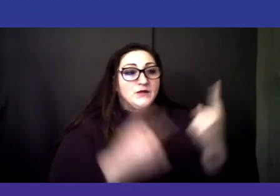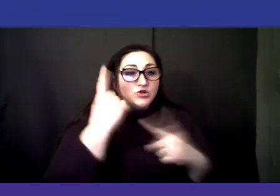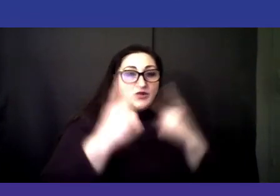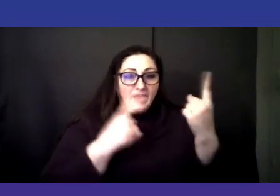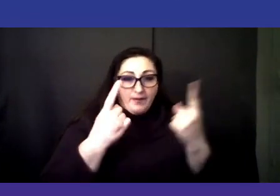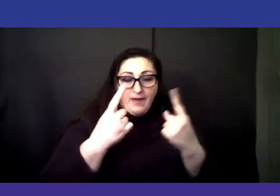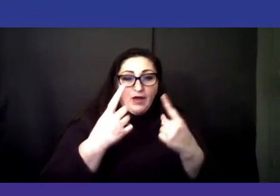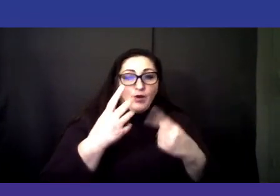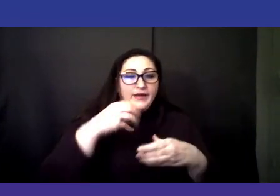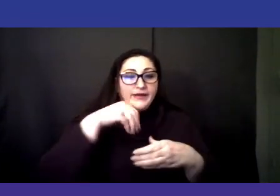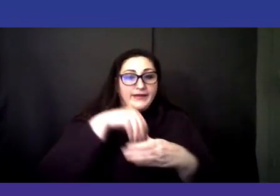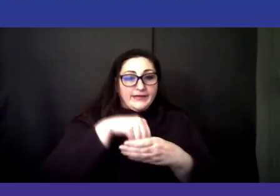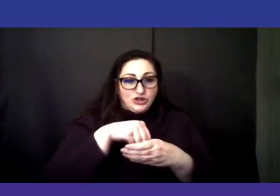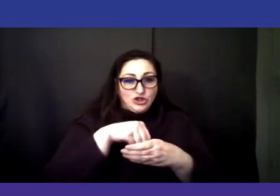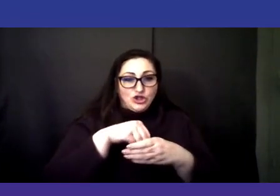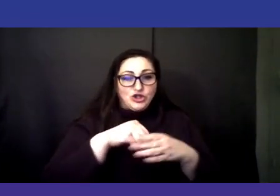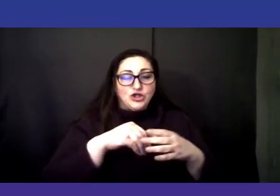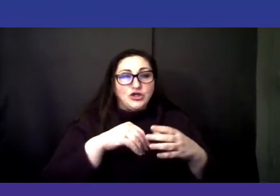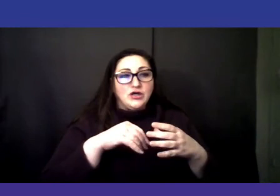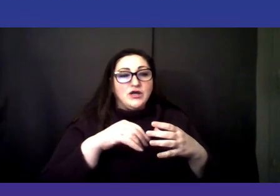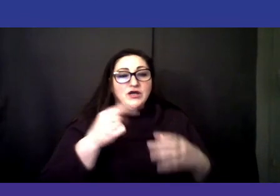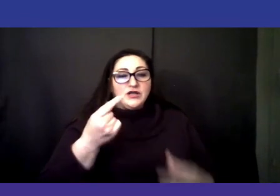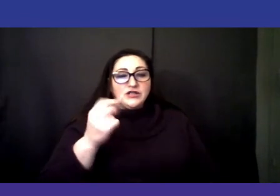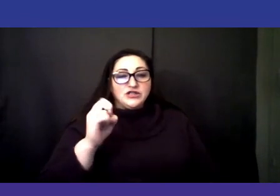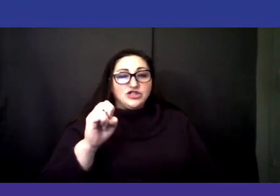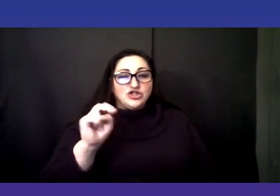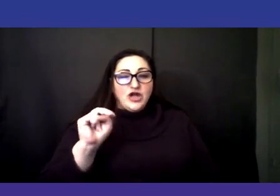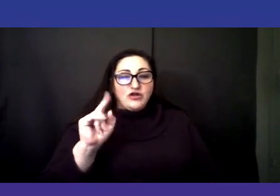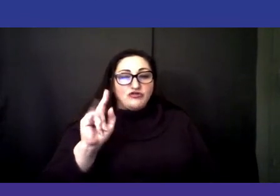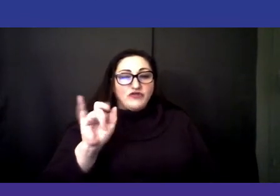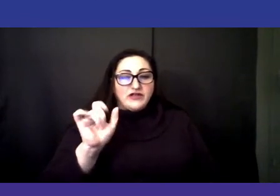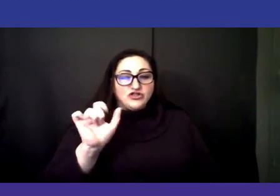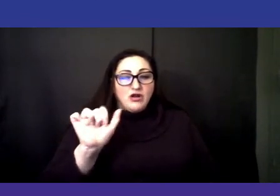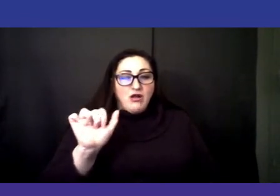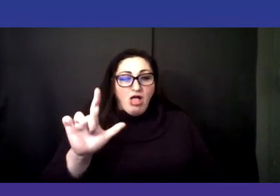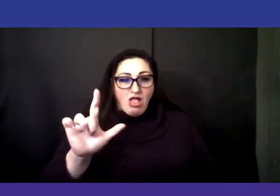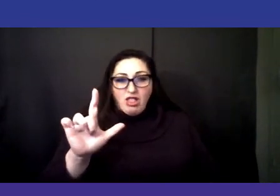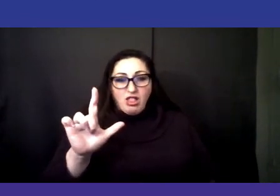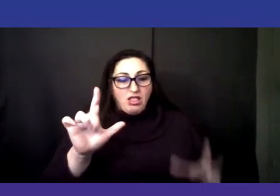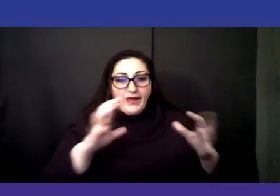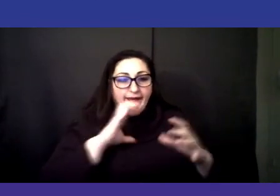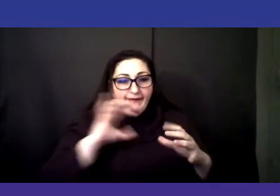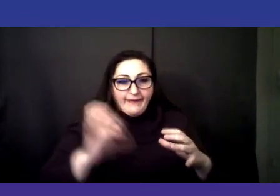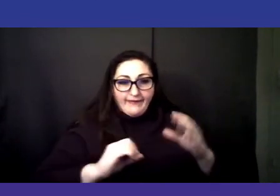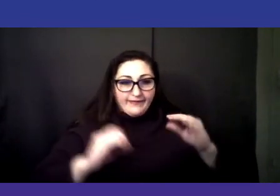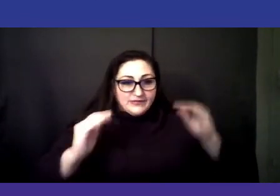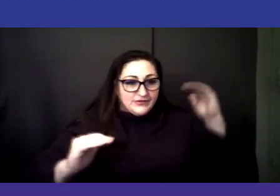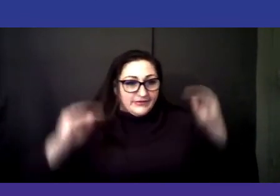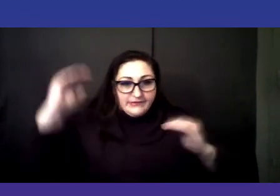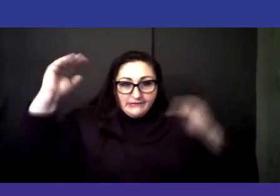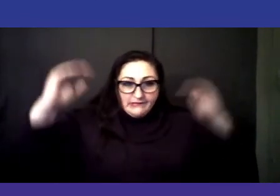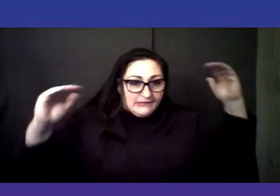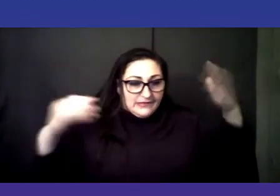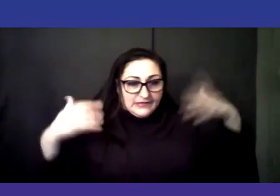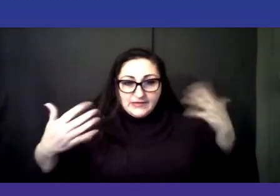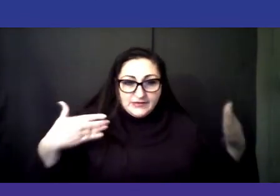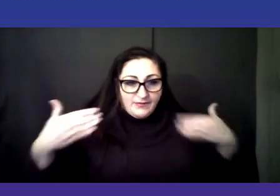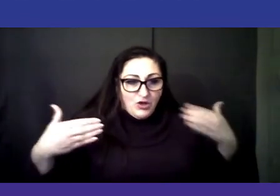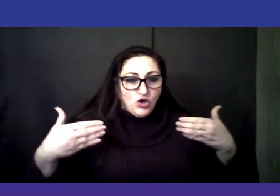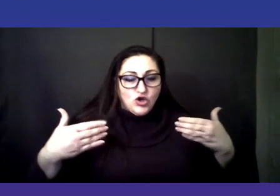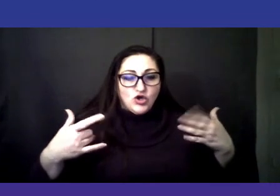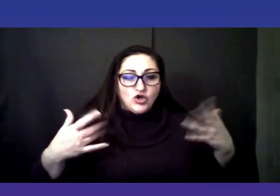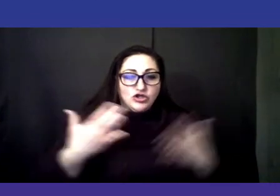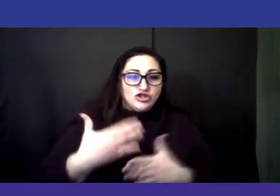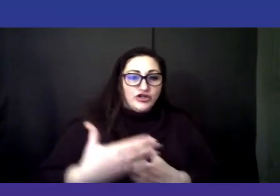intergenerational space sharing, because for me, I feel like I didn't have that for such a long